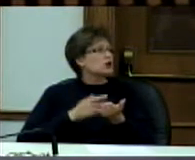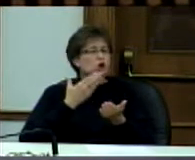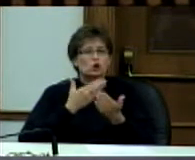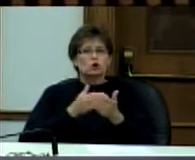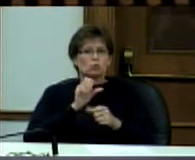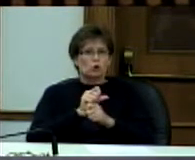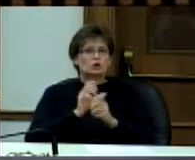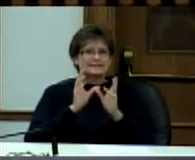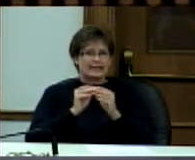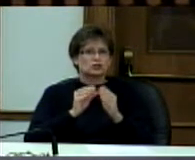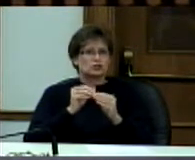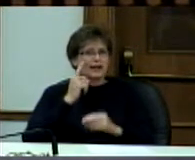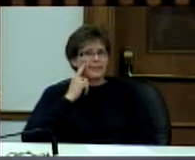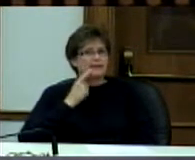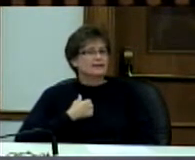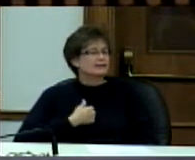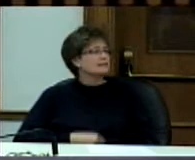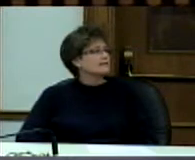from the work session.